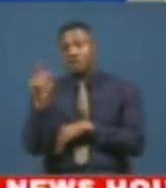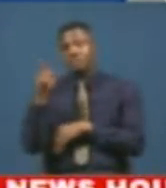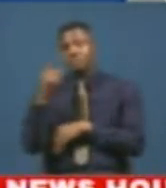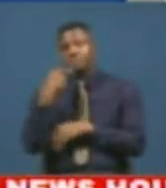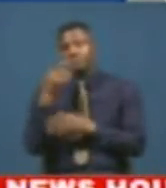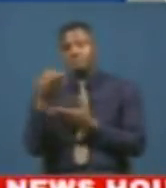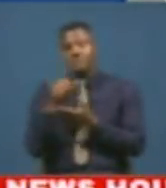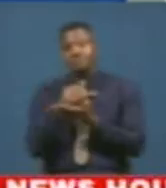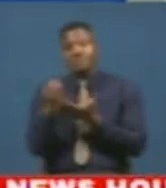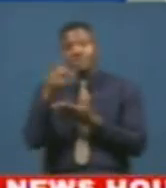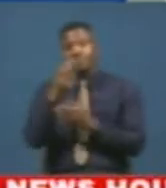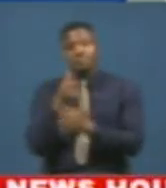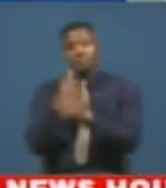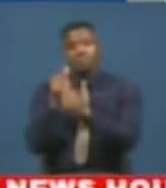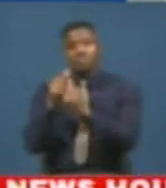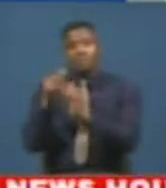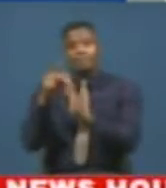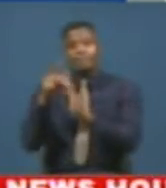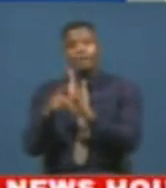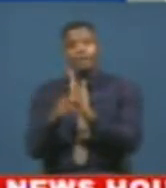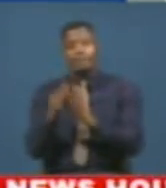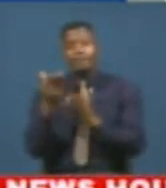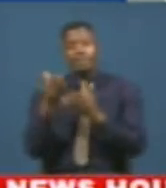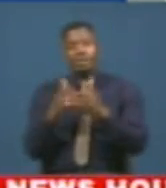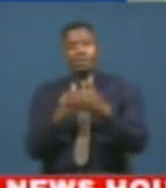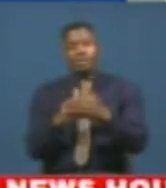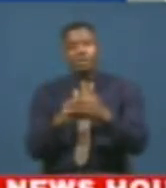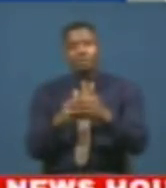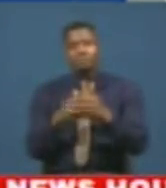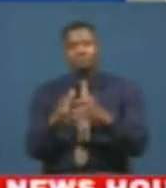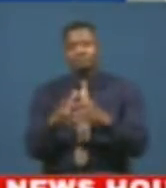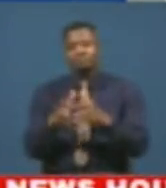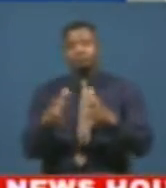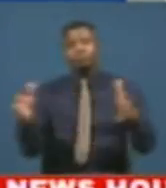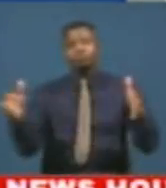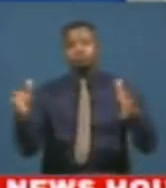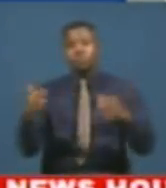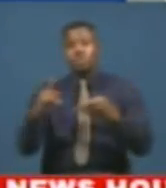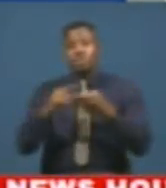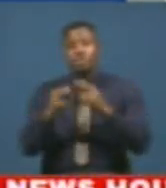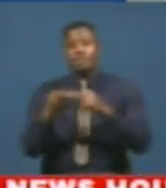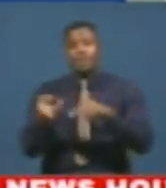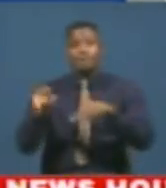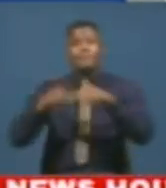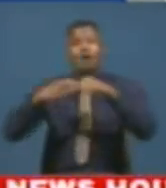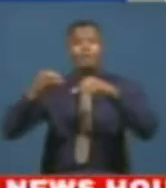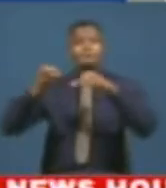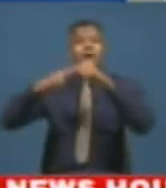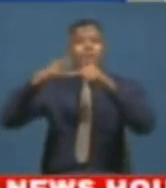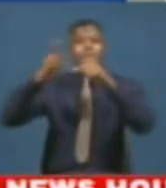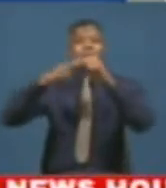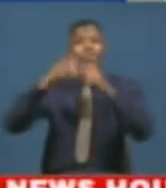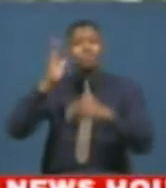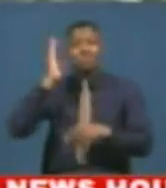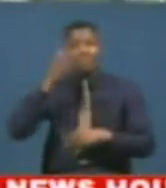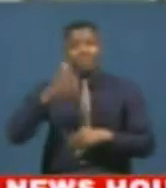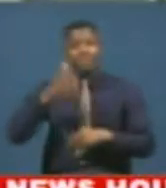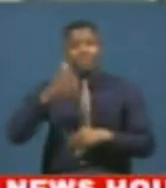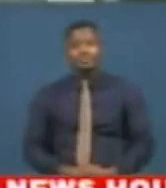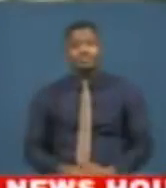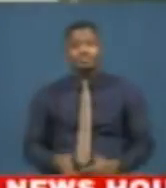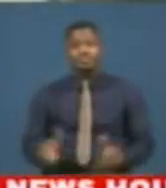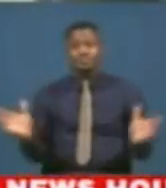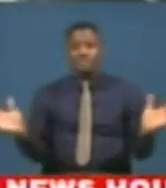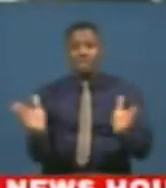to adhere to the directives might lead to a surge in the number of cases in the country. To encourage